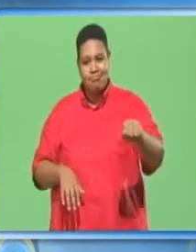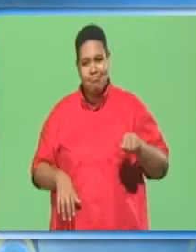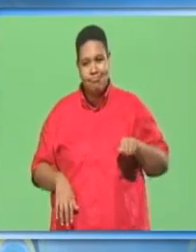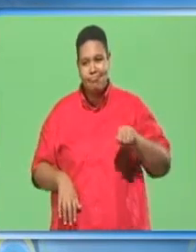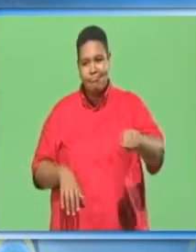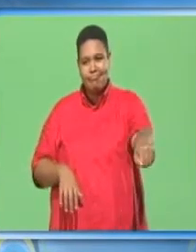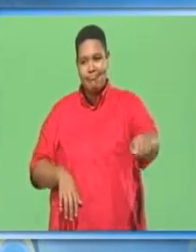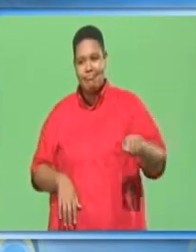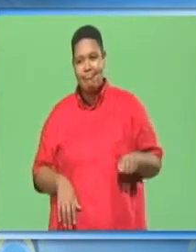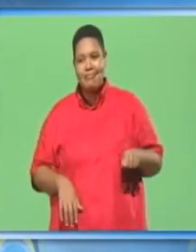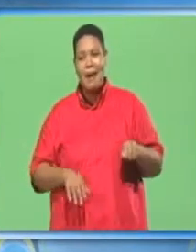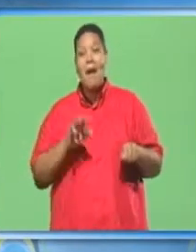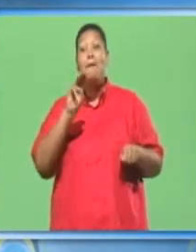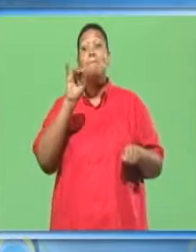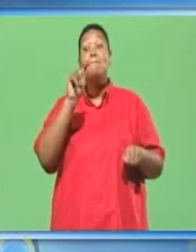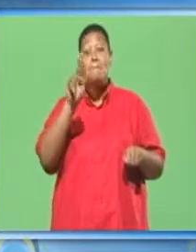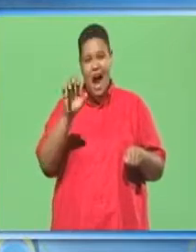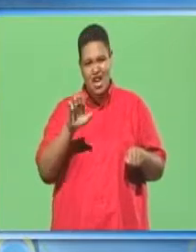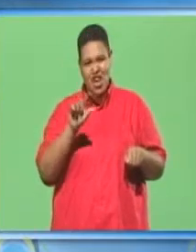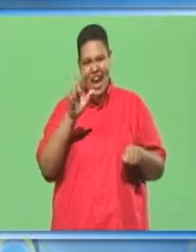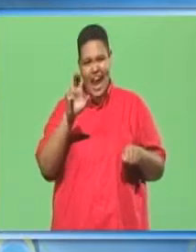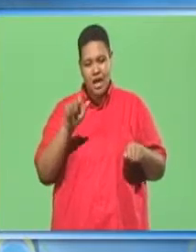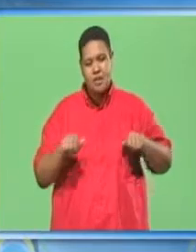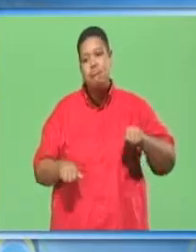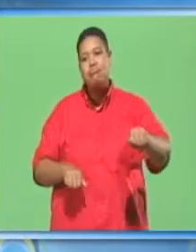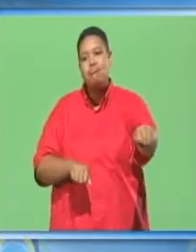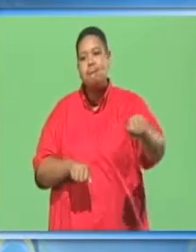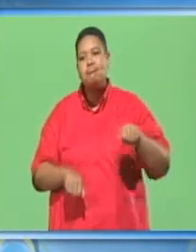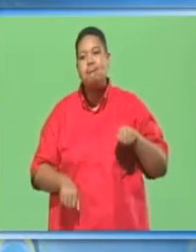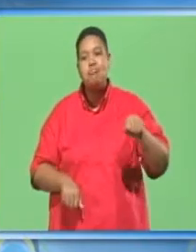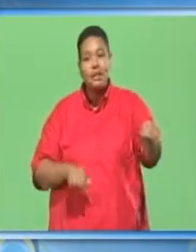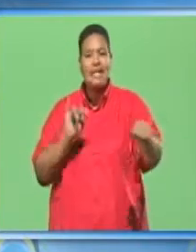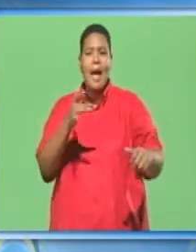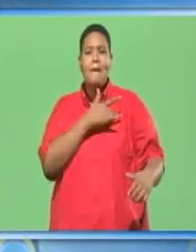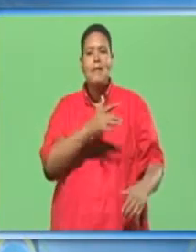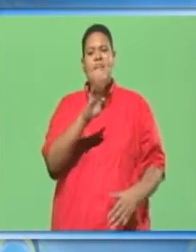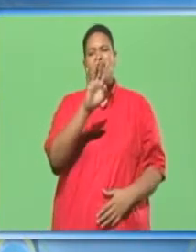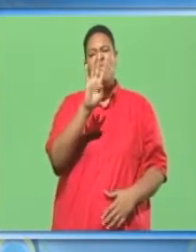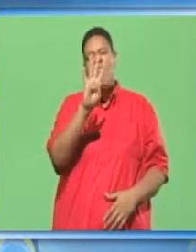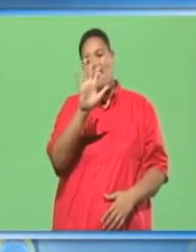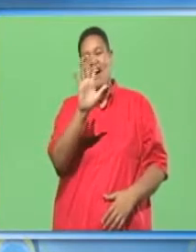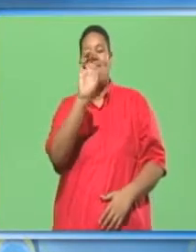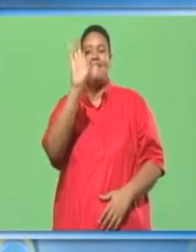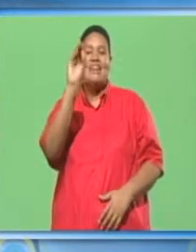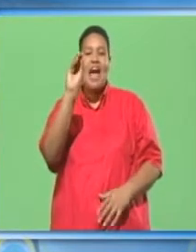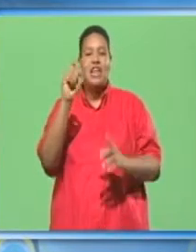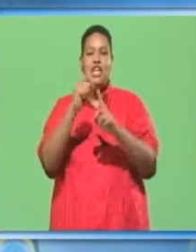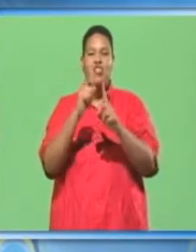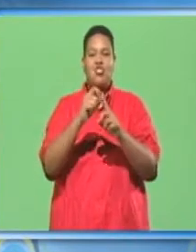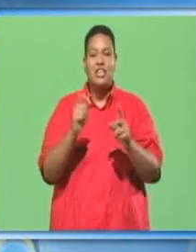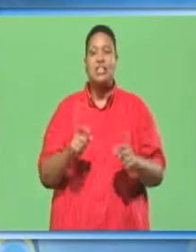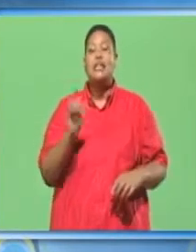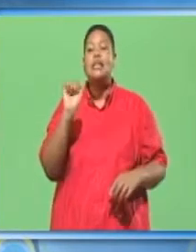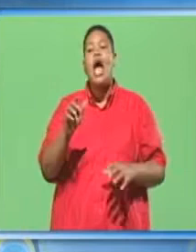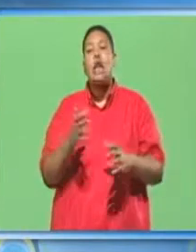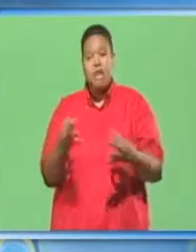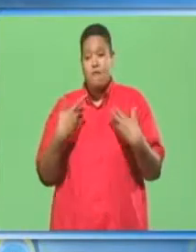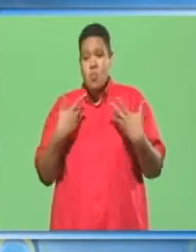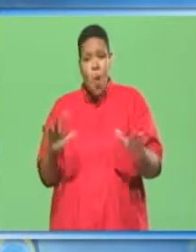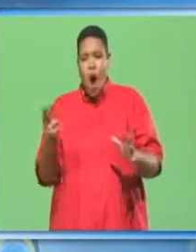can be locked at a desired angle, usually between 45 and 90 degrees. It can also be removed when not